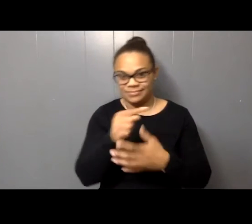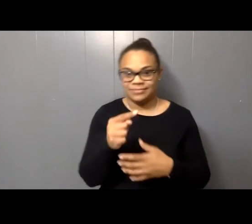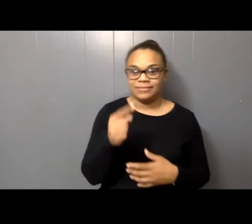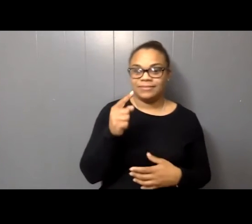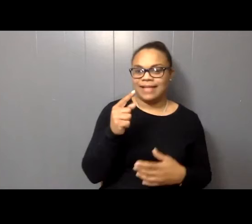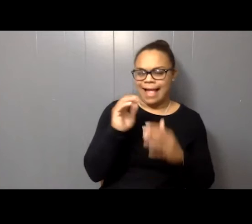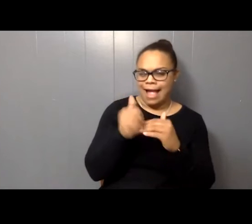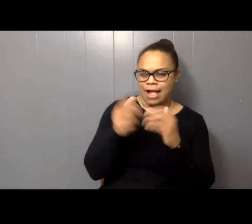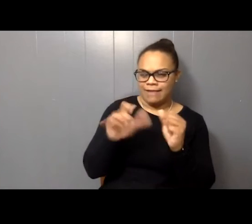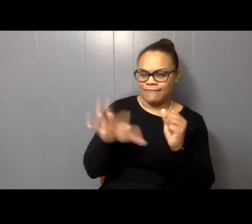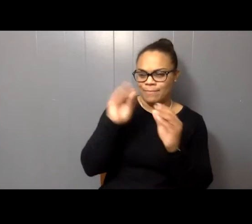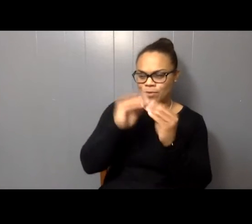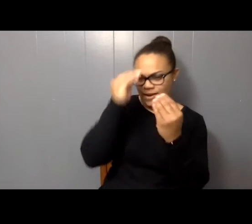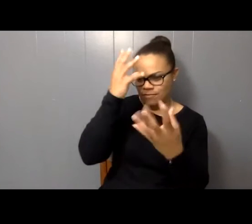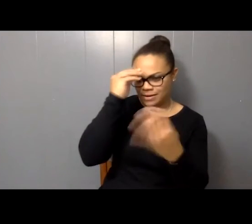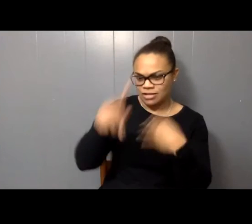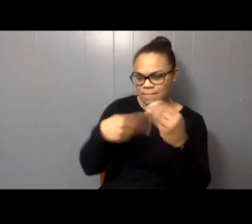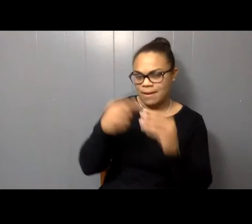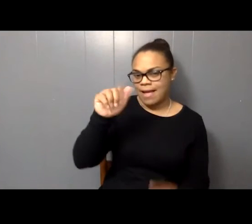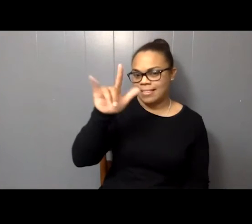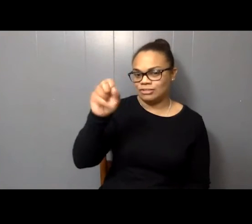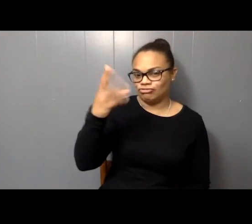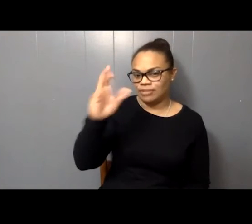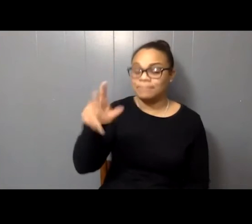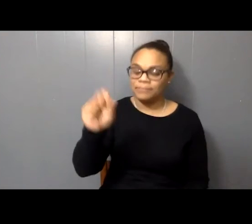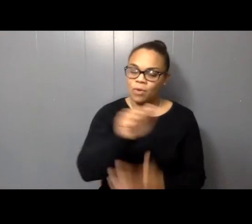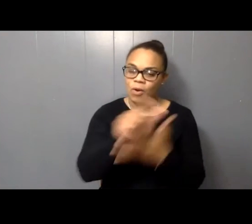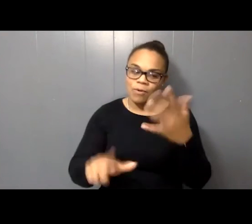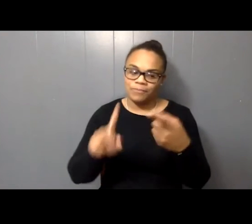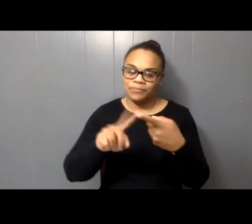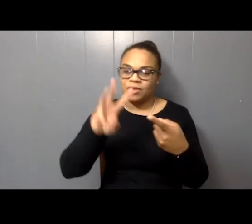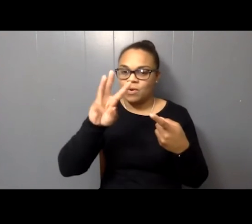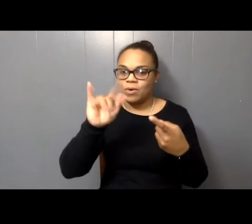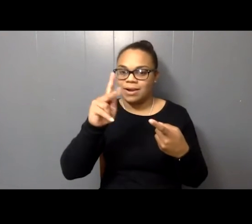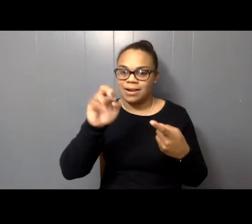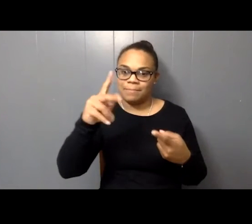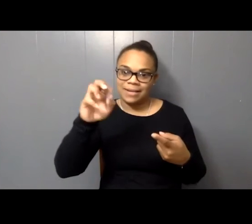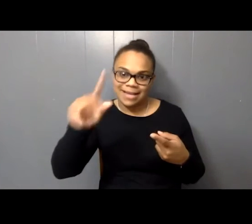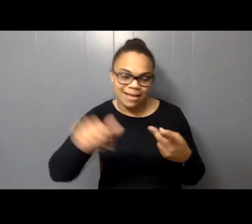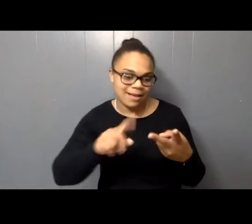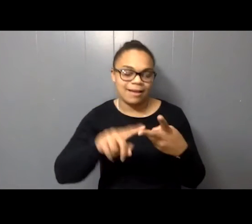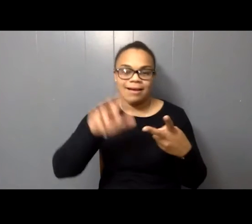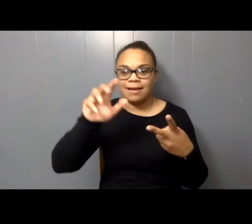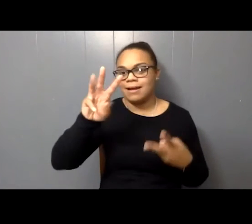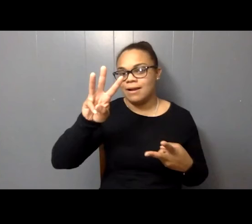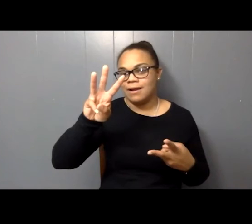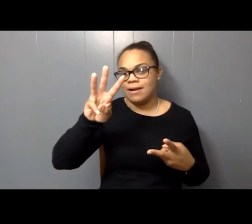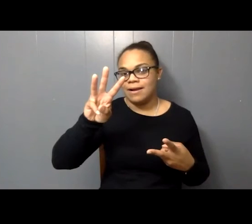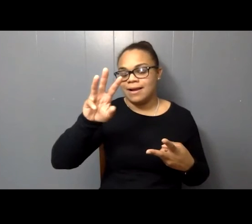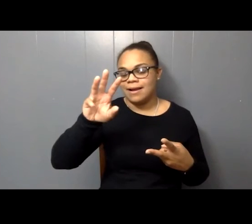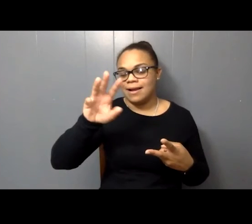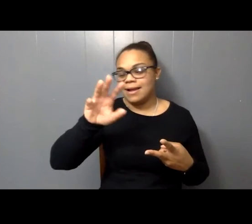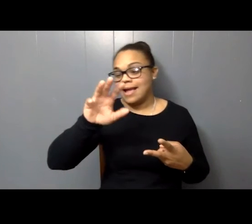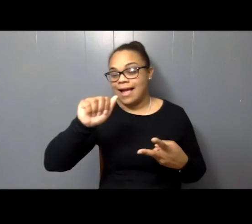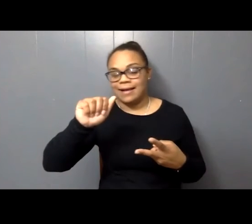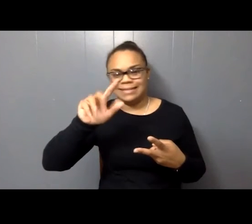more information about allyship? All of them, Wikipedia, YouTube, Teen Vogue, The Atlantic. And let's see your favorite celebrity that